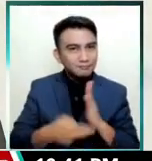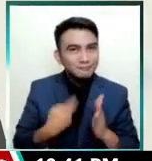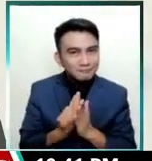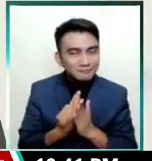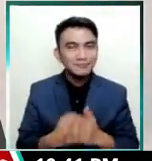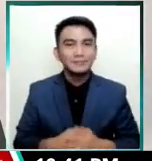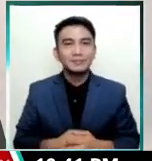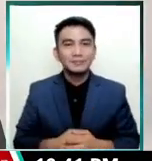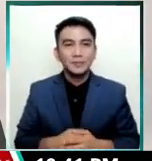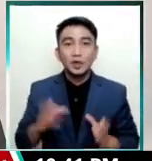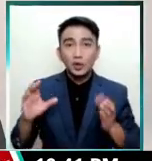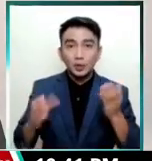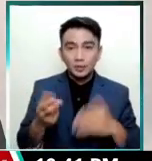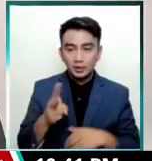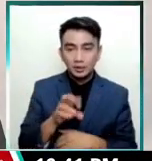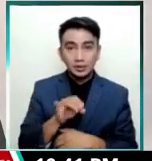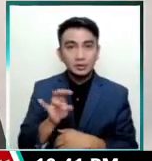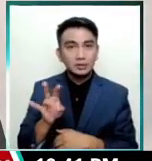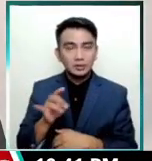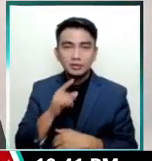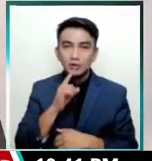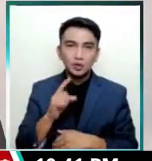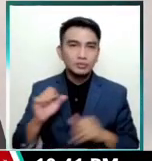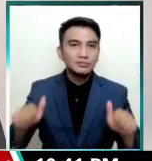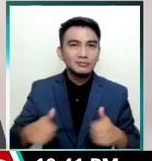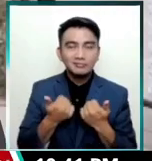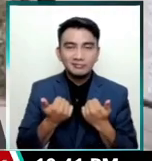2017 must challenge